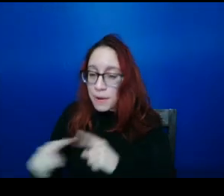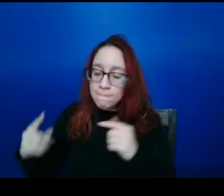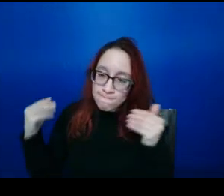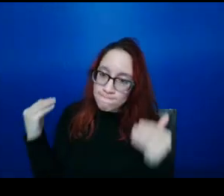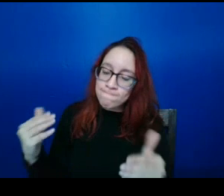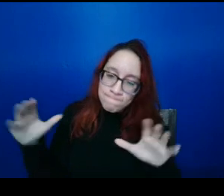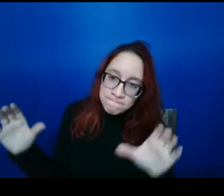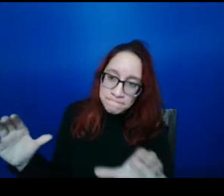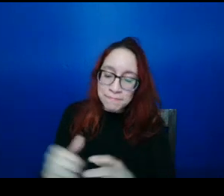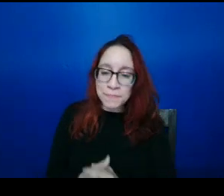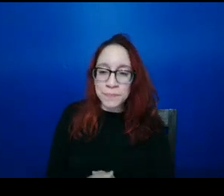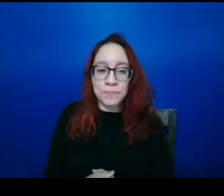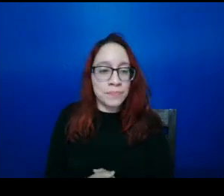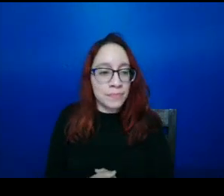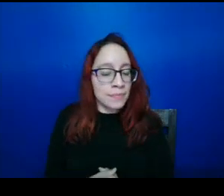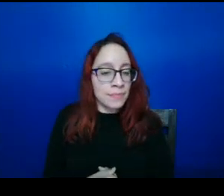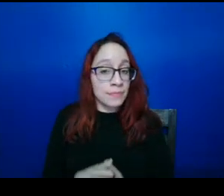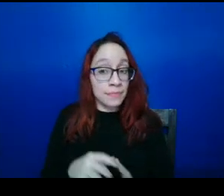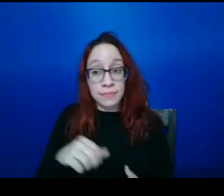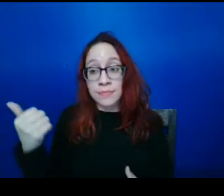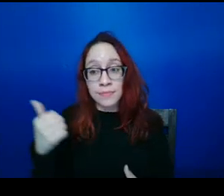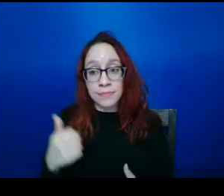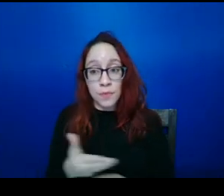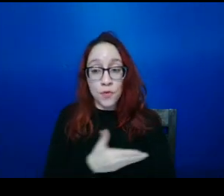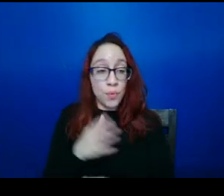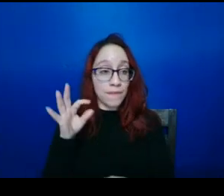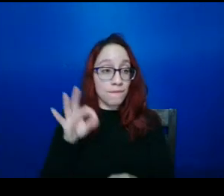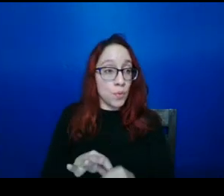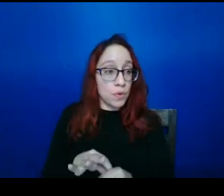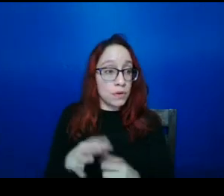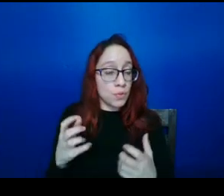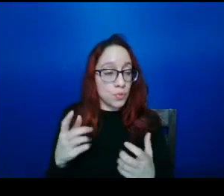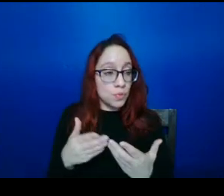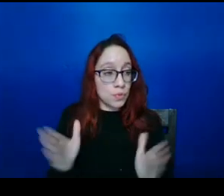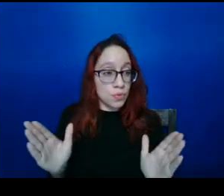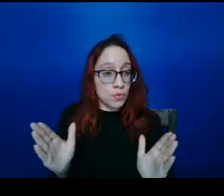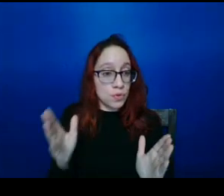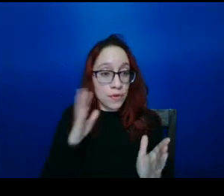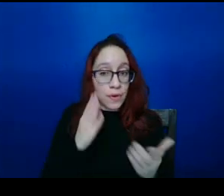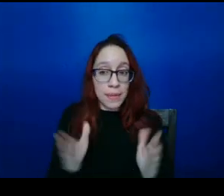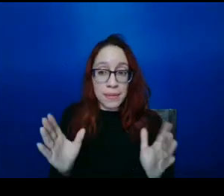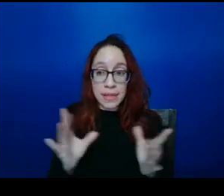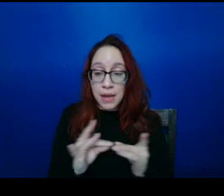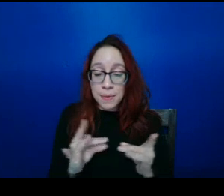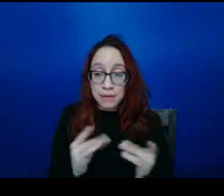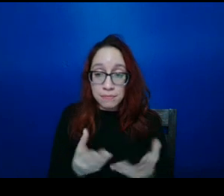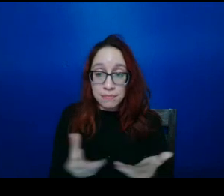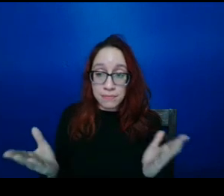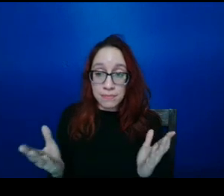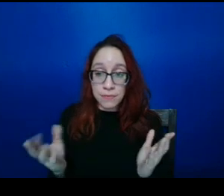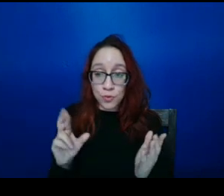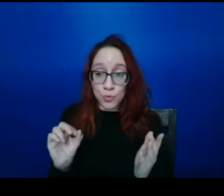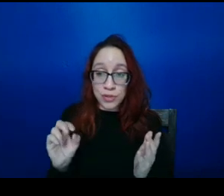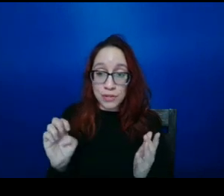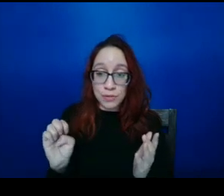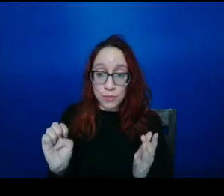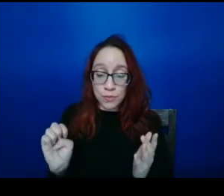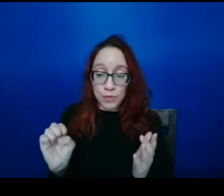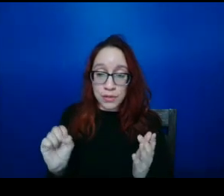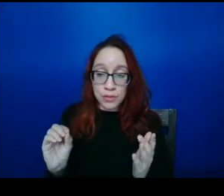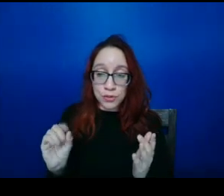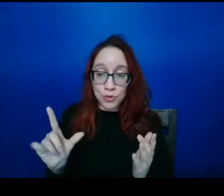All right. Anything else? Before we vote on this, I'd like to open this up for public comment. It is a resolution after all.